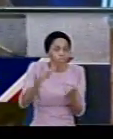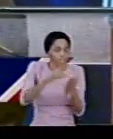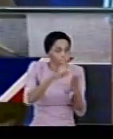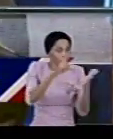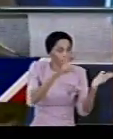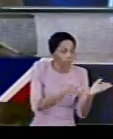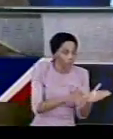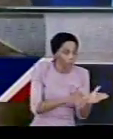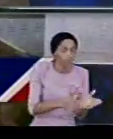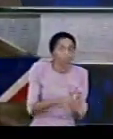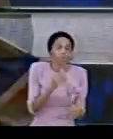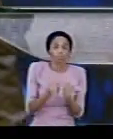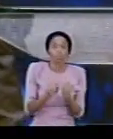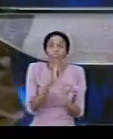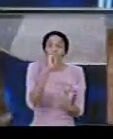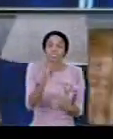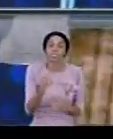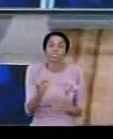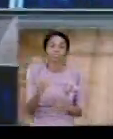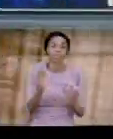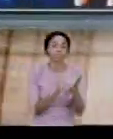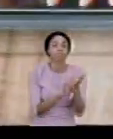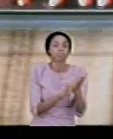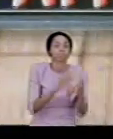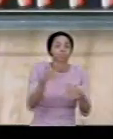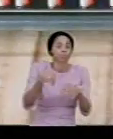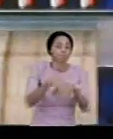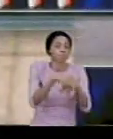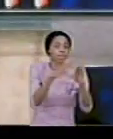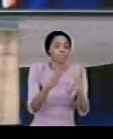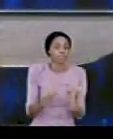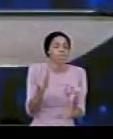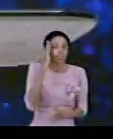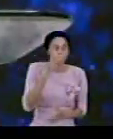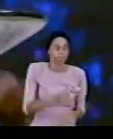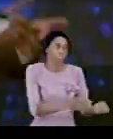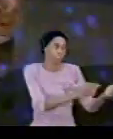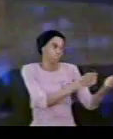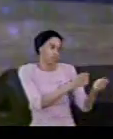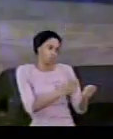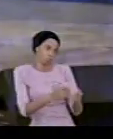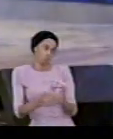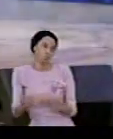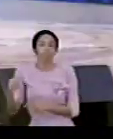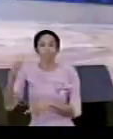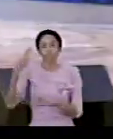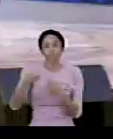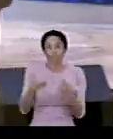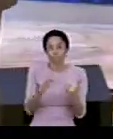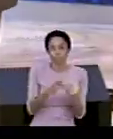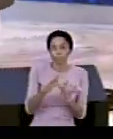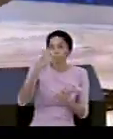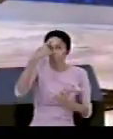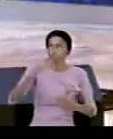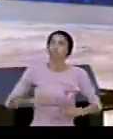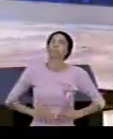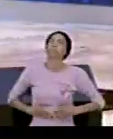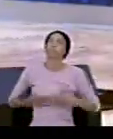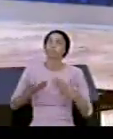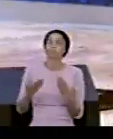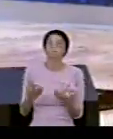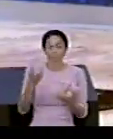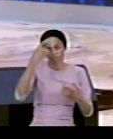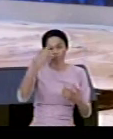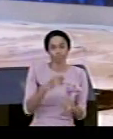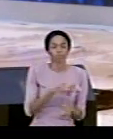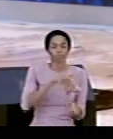the schoolmaster, will drag him to Christ for confession, for repentance,